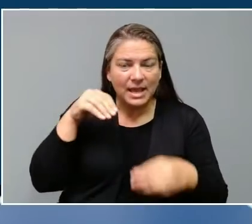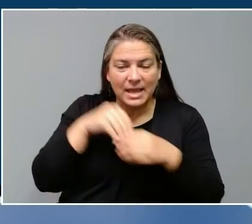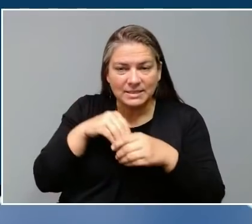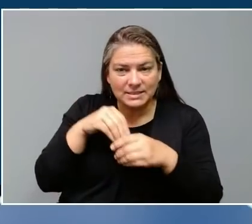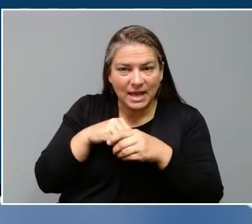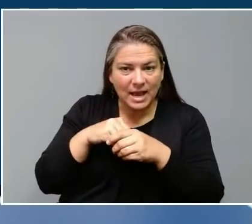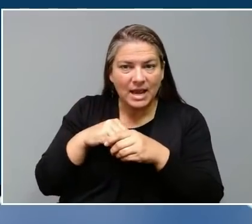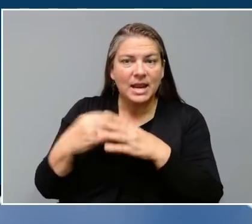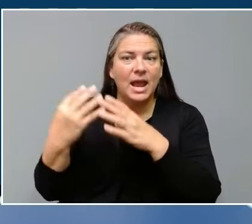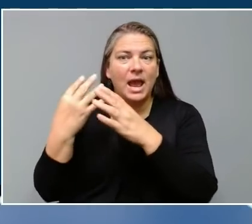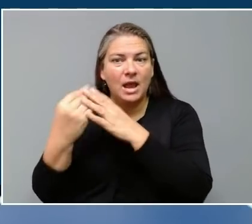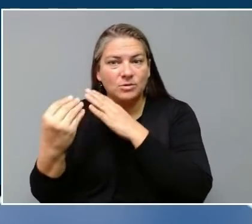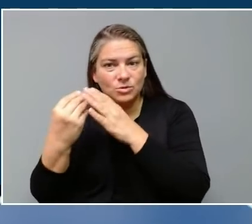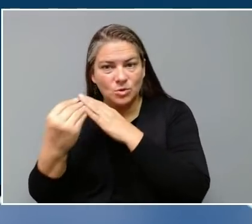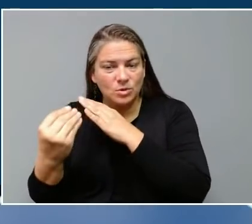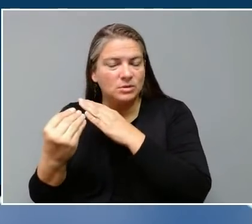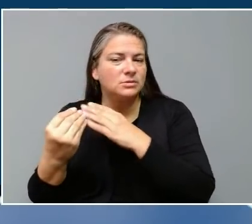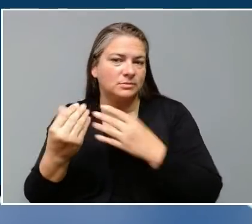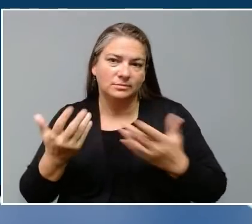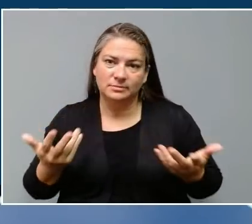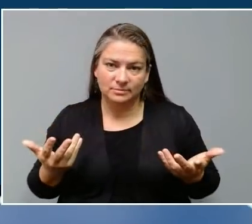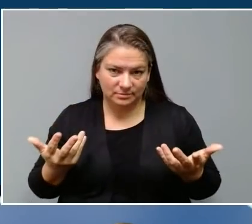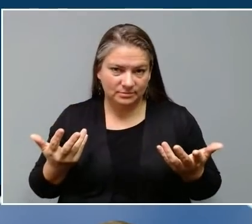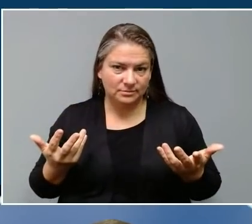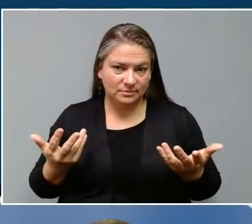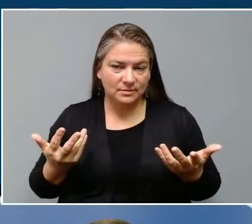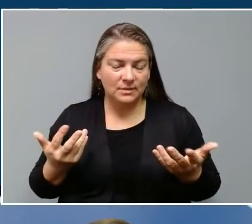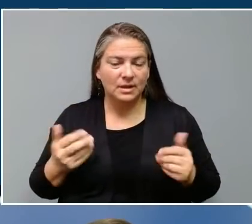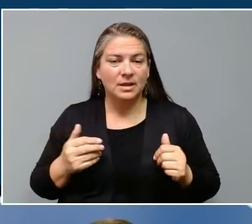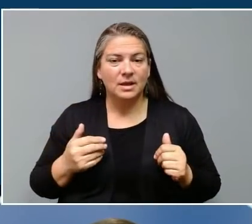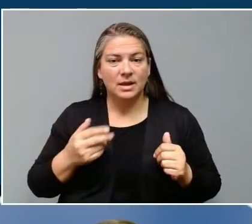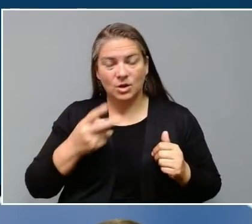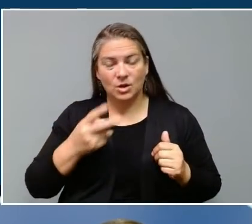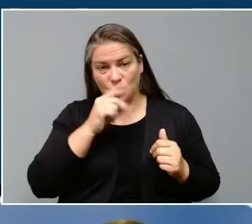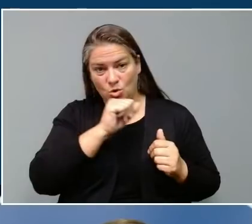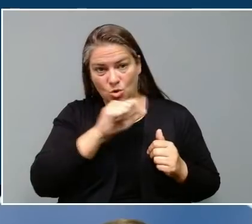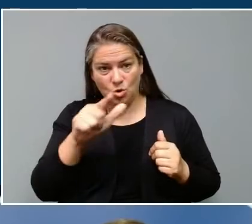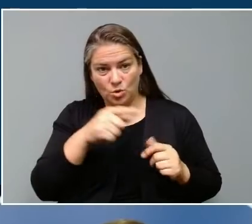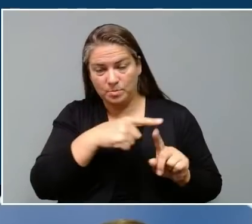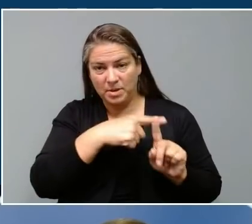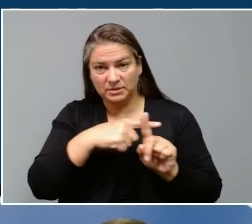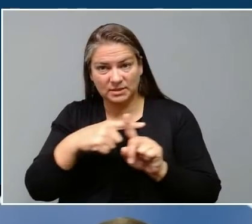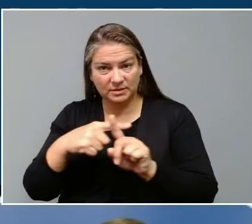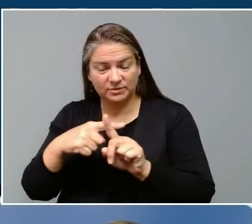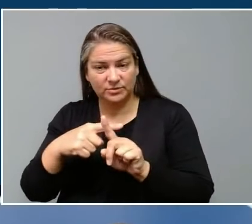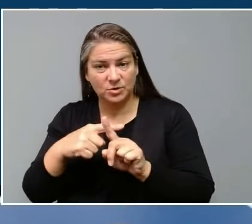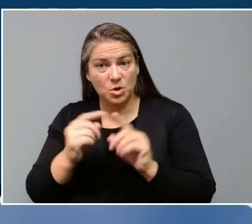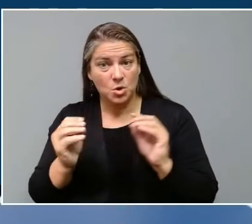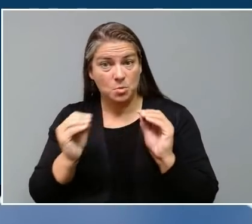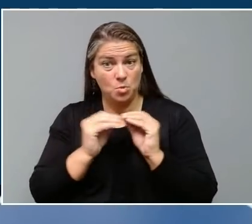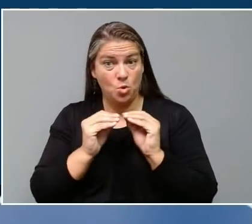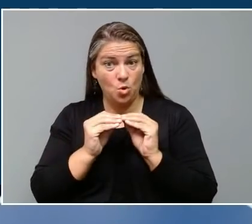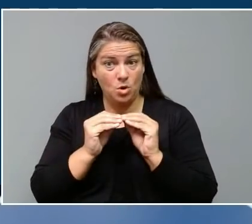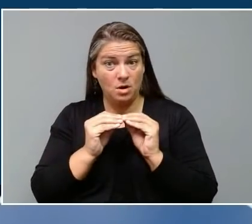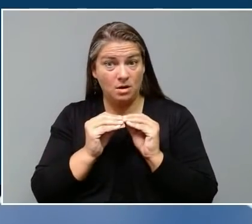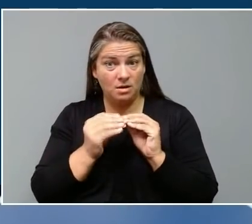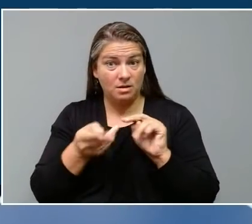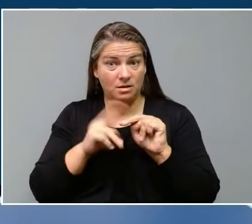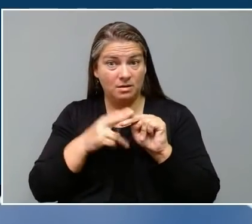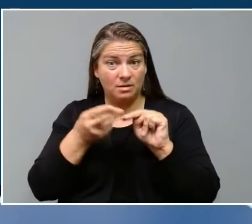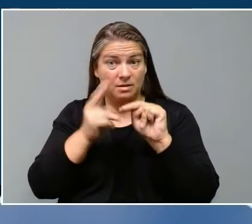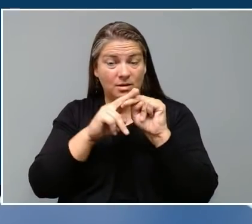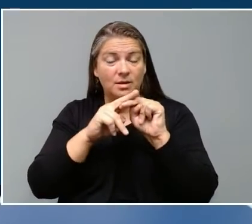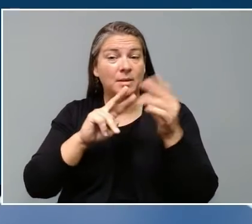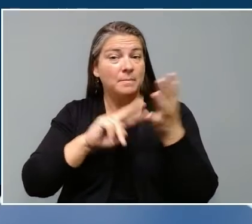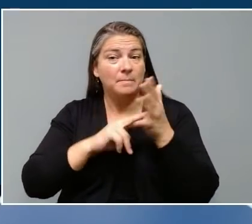their home. And while this is cases, remember, more cases mean more death. While we don't have